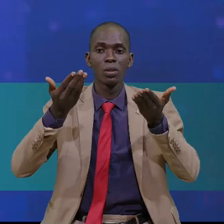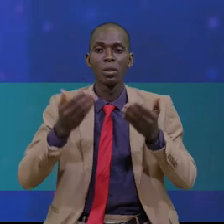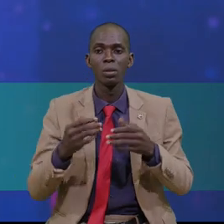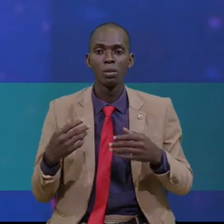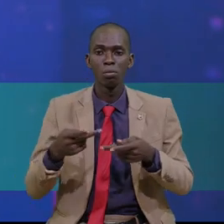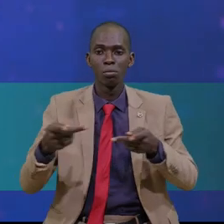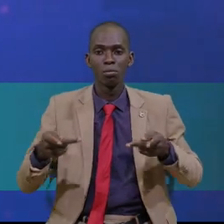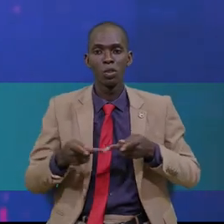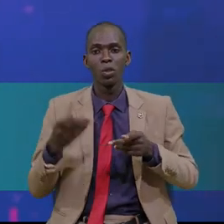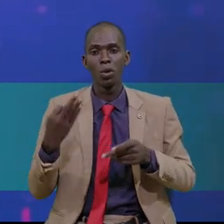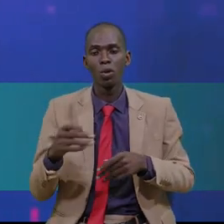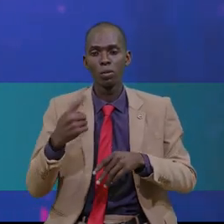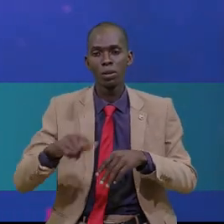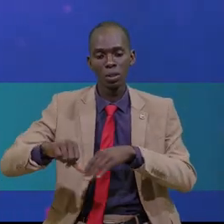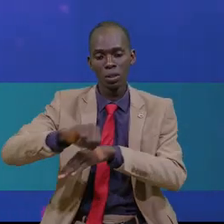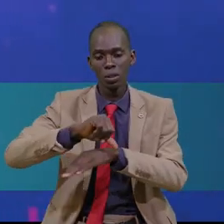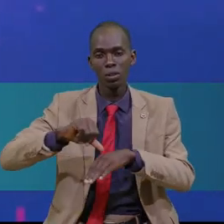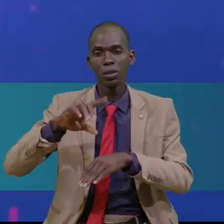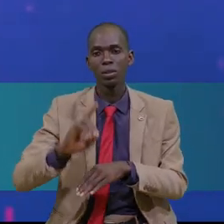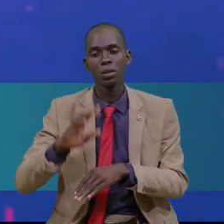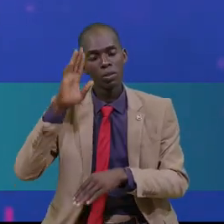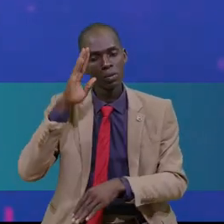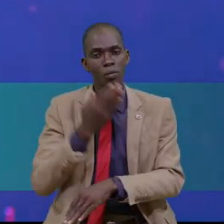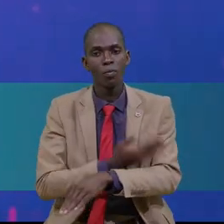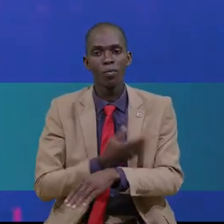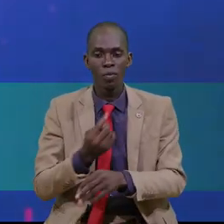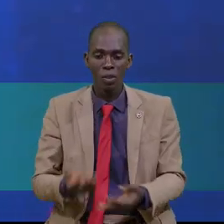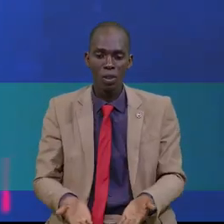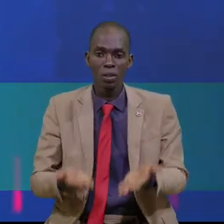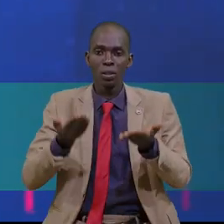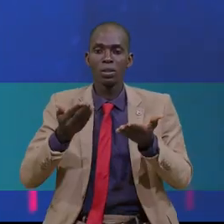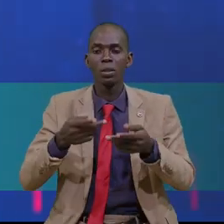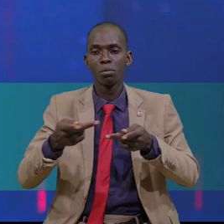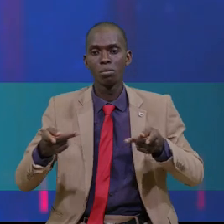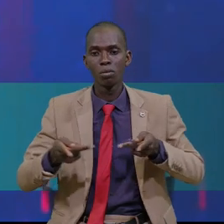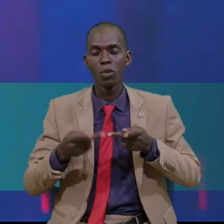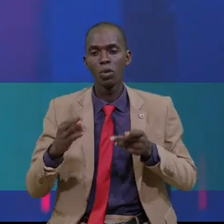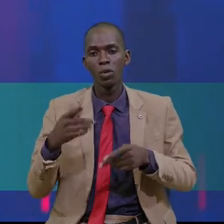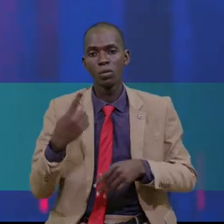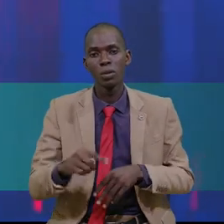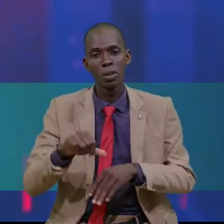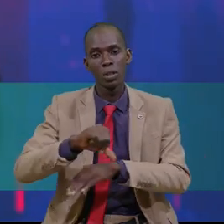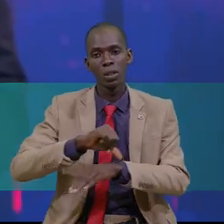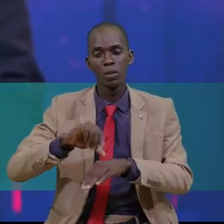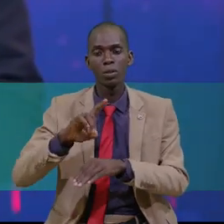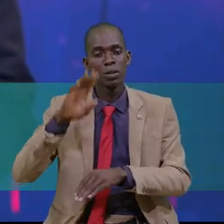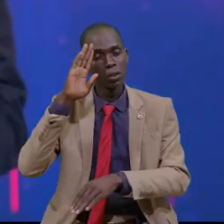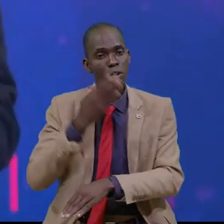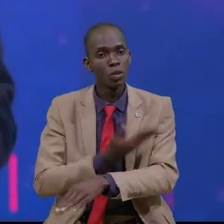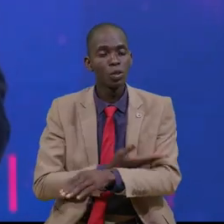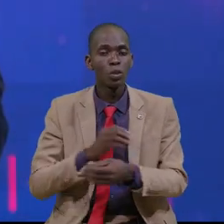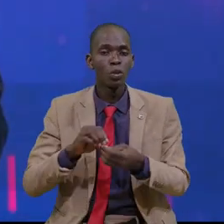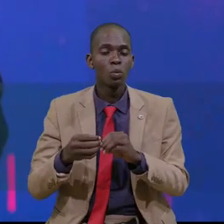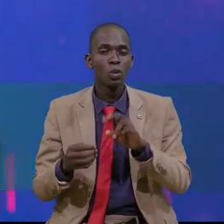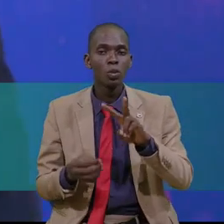anointed Son. Exalted position of the anointed Son. Number two is the